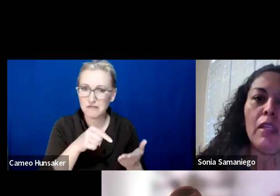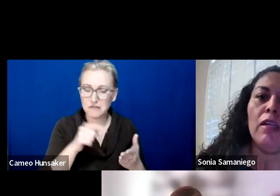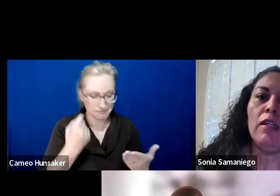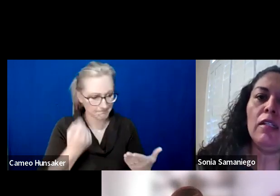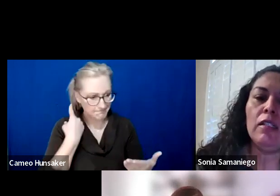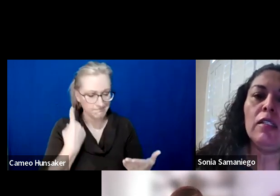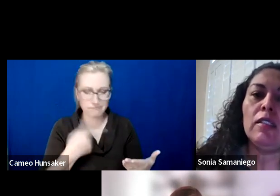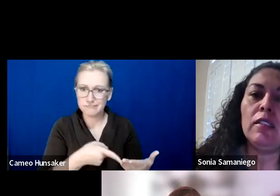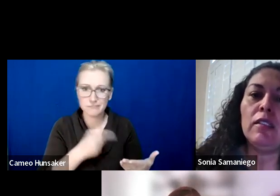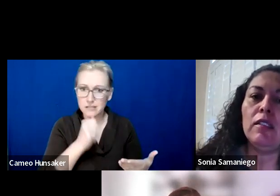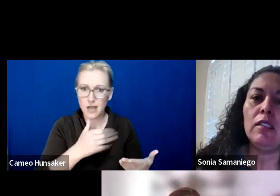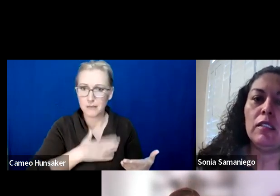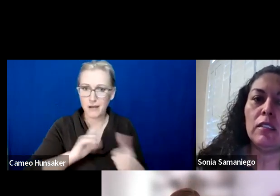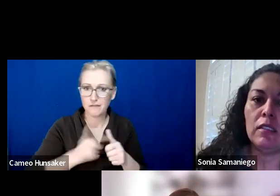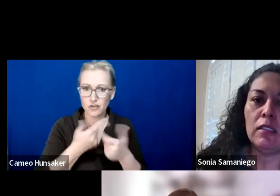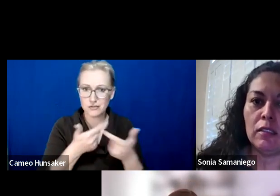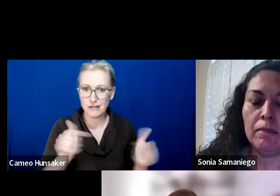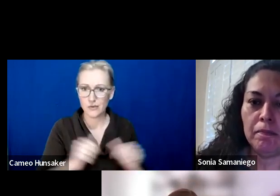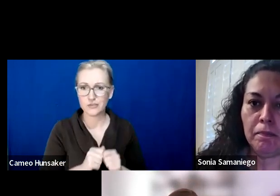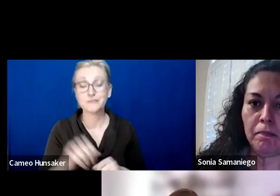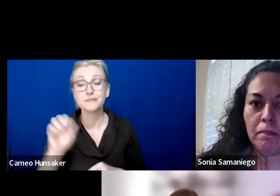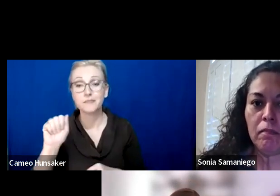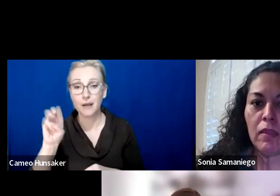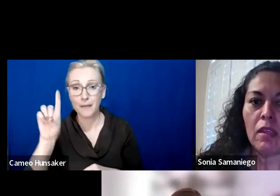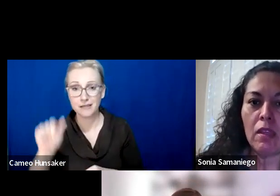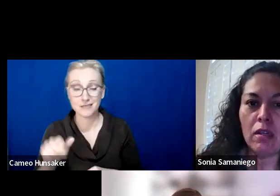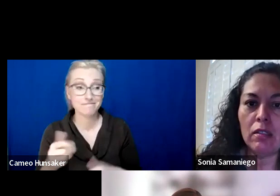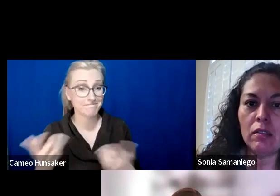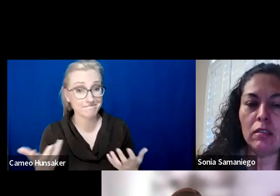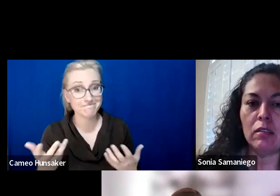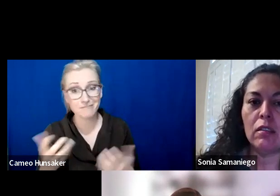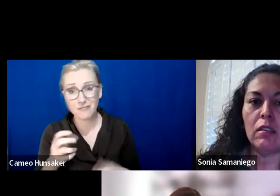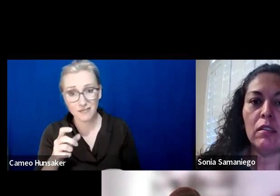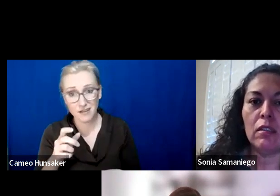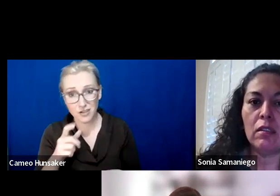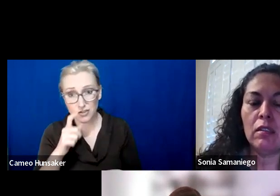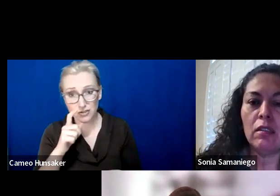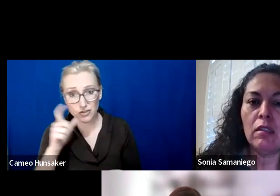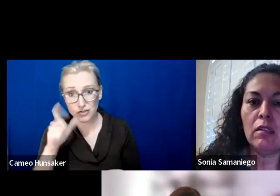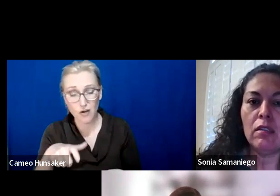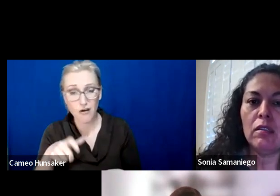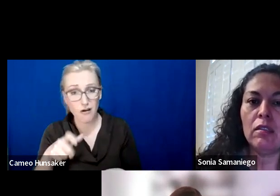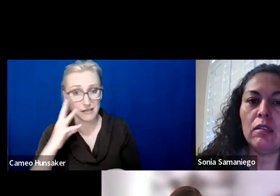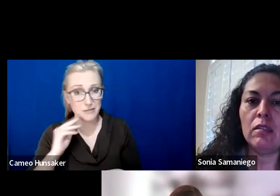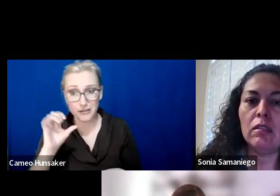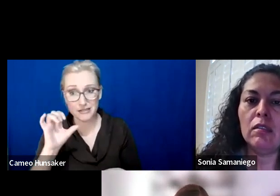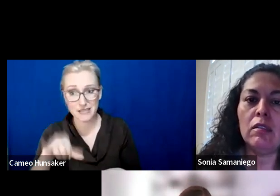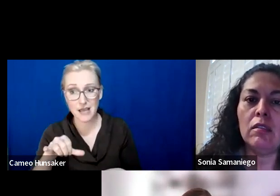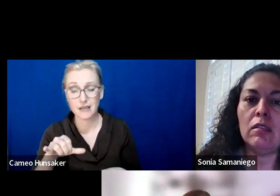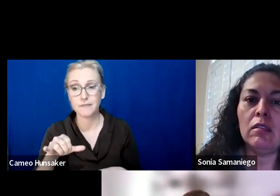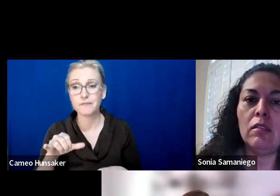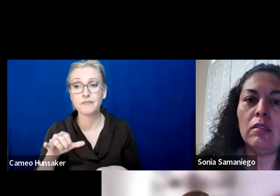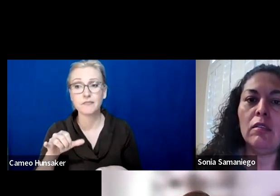Yeah, so that should never be the case. Procedural safeguards are one of the things that